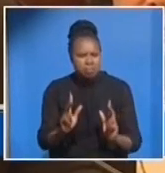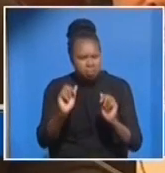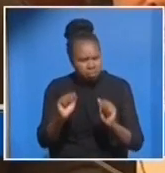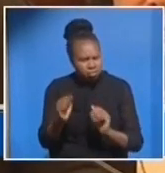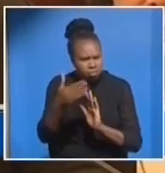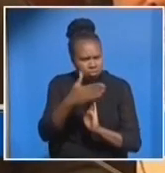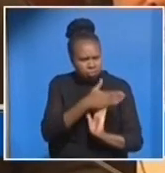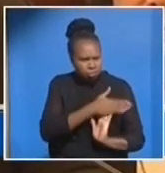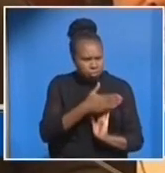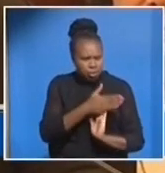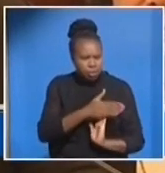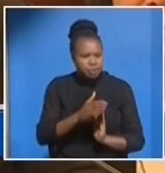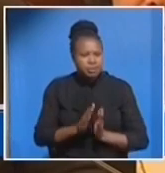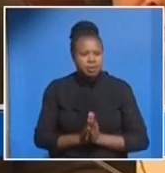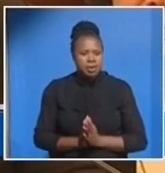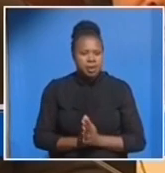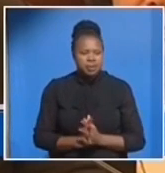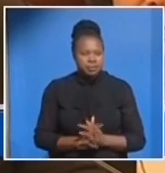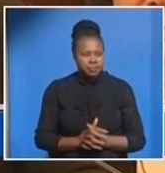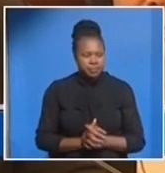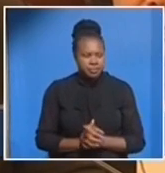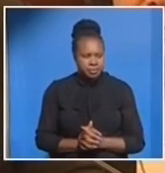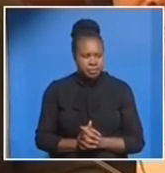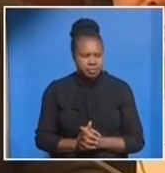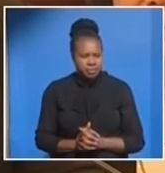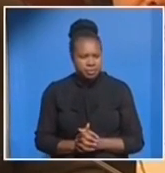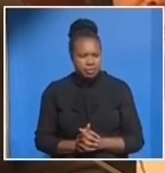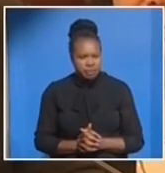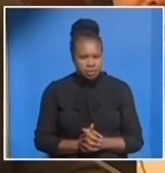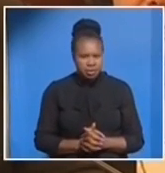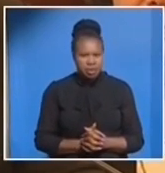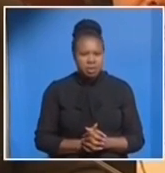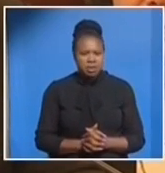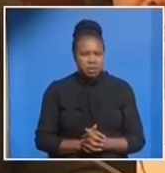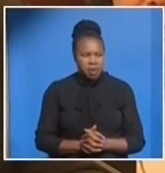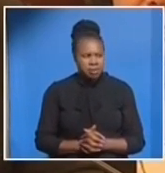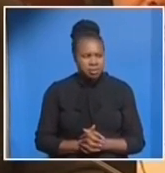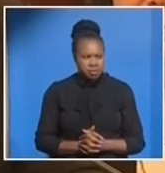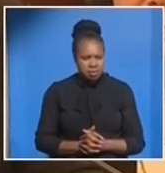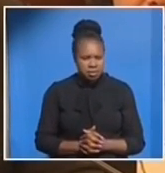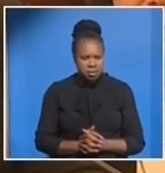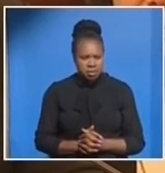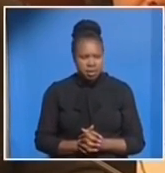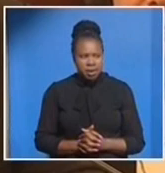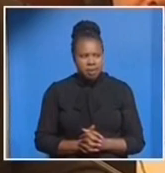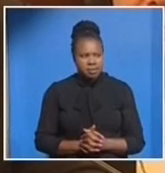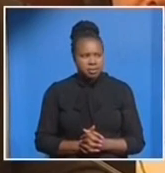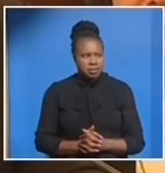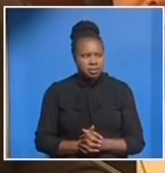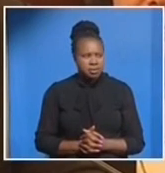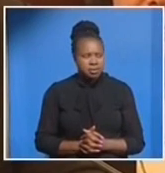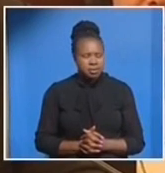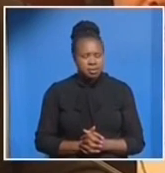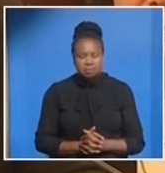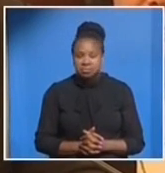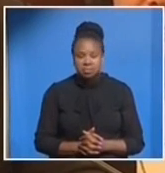to take attention to how prosecutions are done so that there's a clear signal to those who participate that it